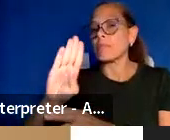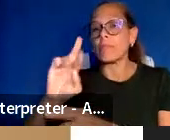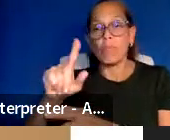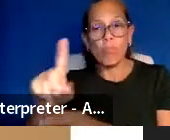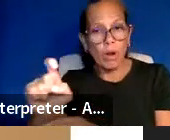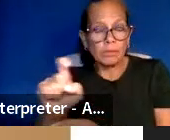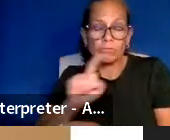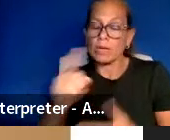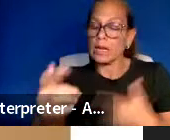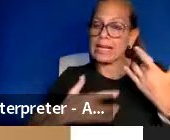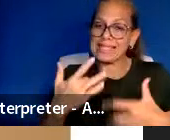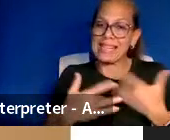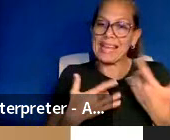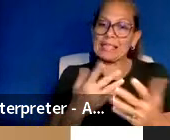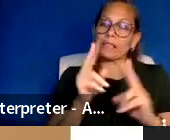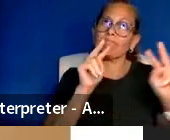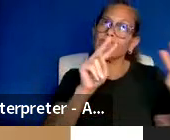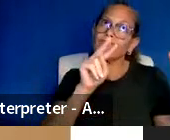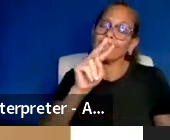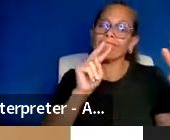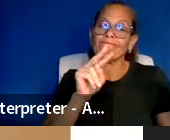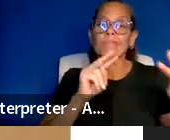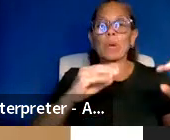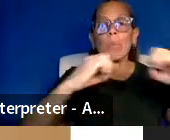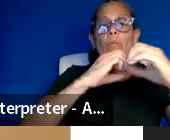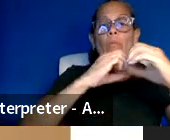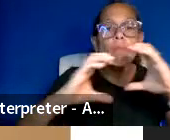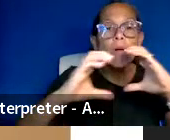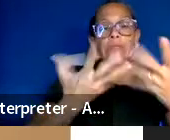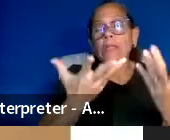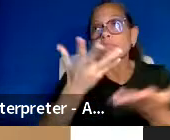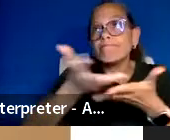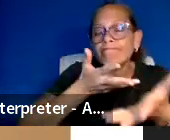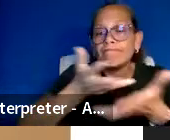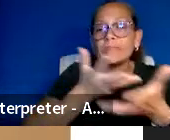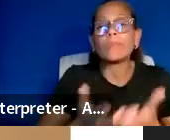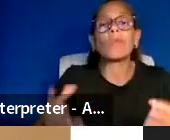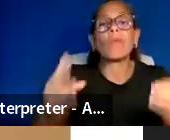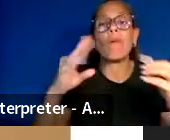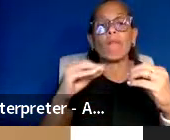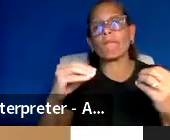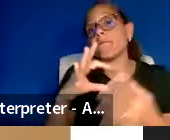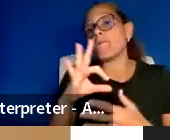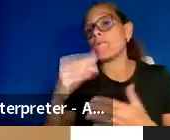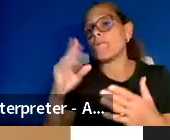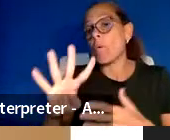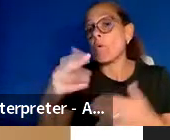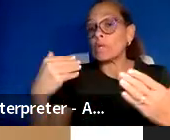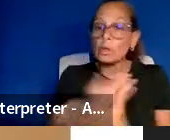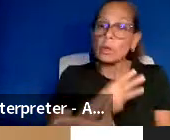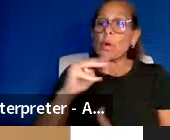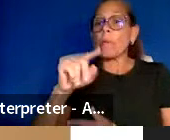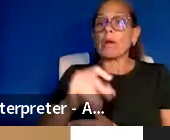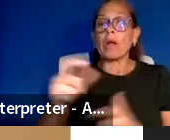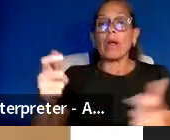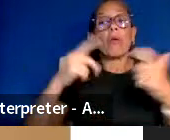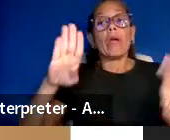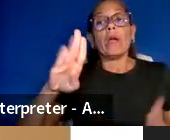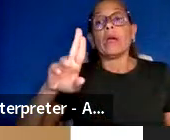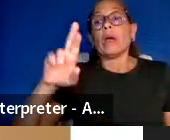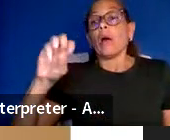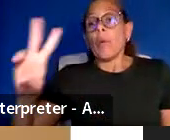our continued conversations as we build out the 4 new Metro North stations in the great borough of the